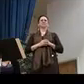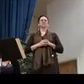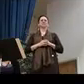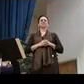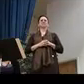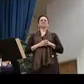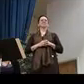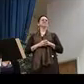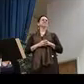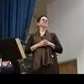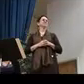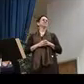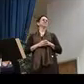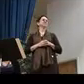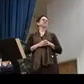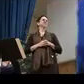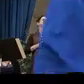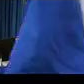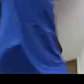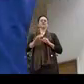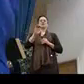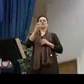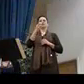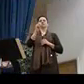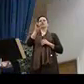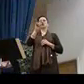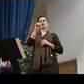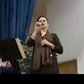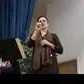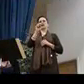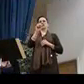Charlene Shannon, Associate of Arts, General Education.